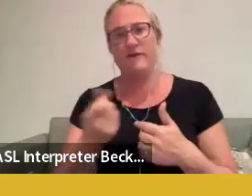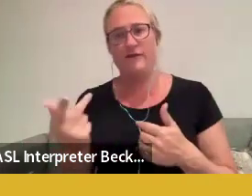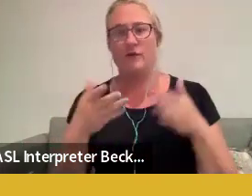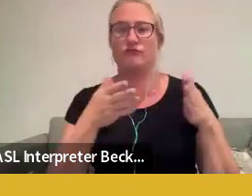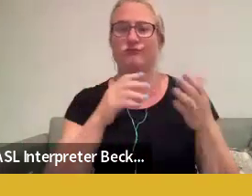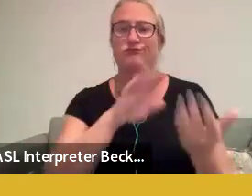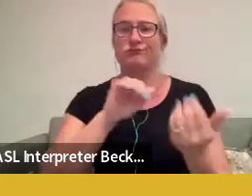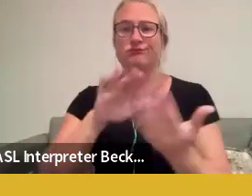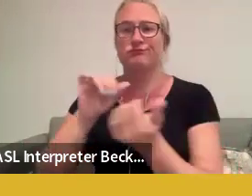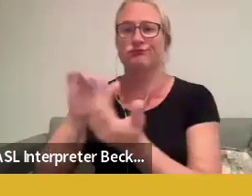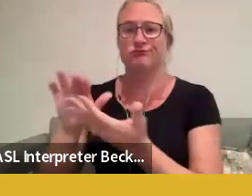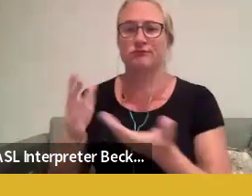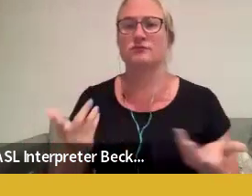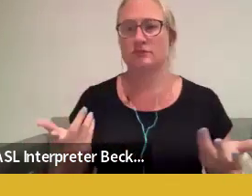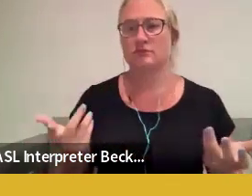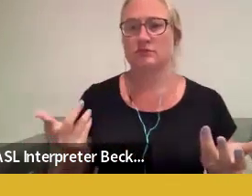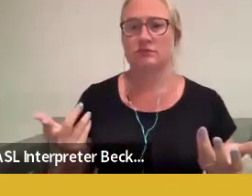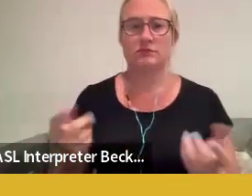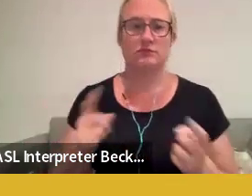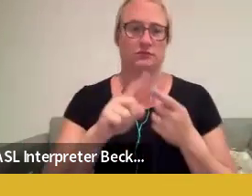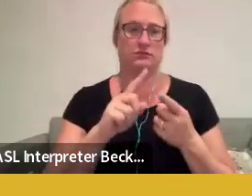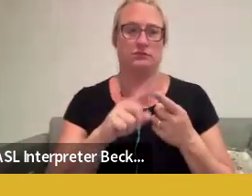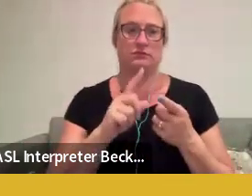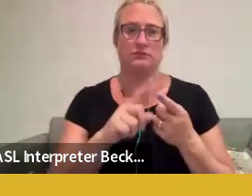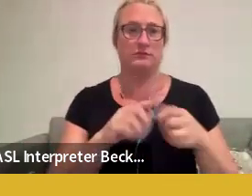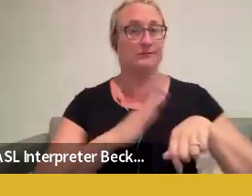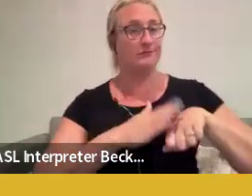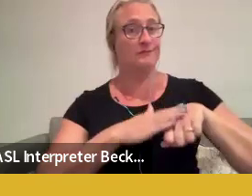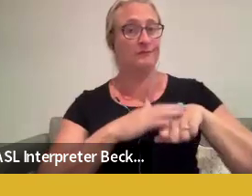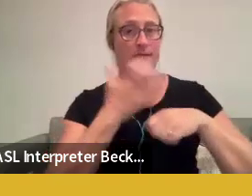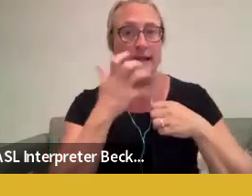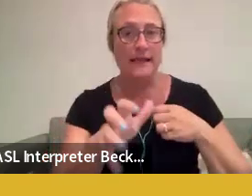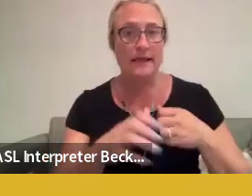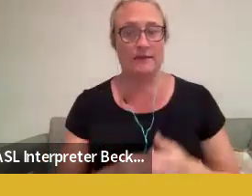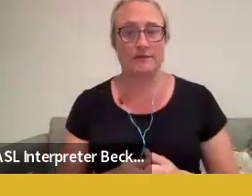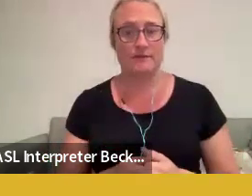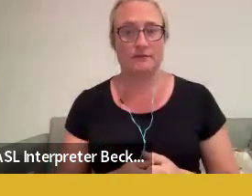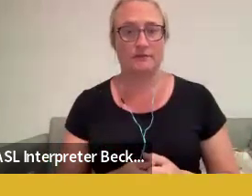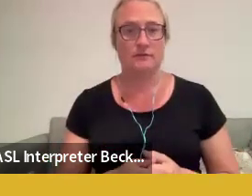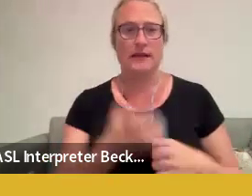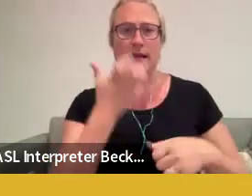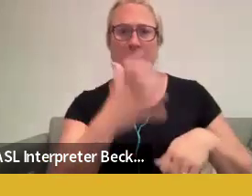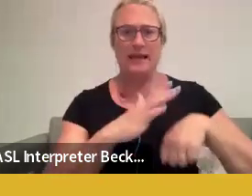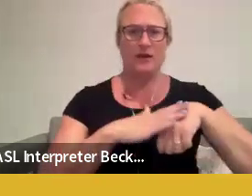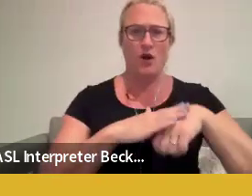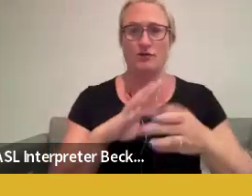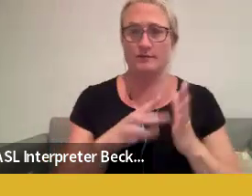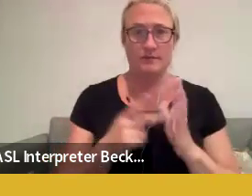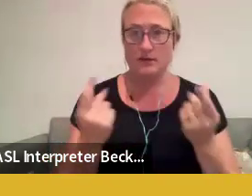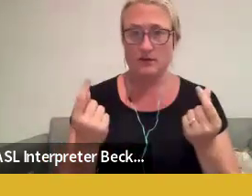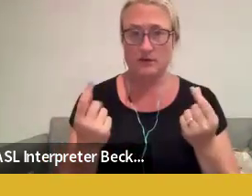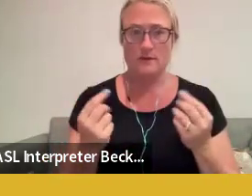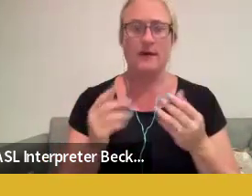ways, one of them being heat caution. When heat caution occurs, this means that the city starts